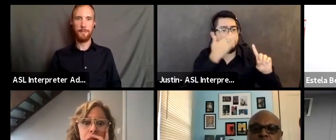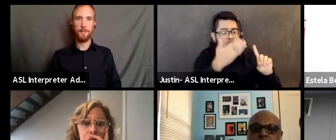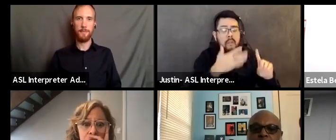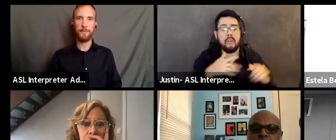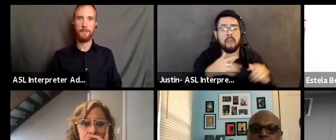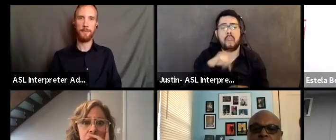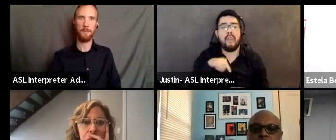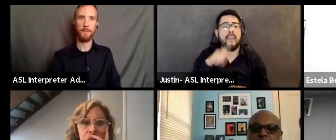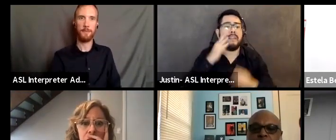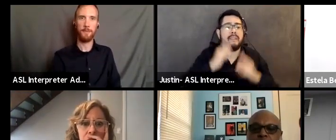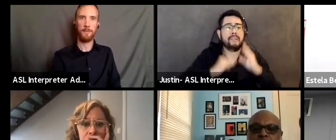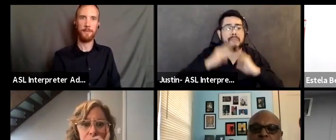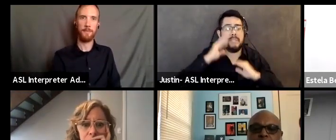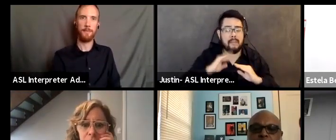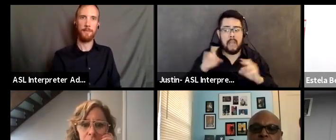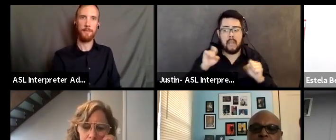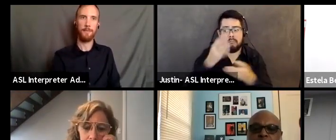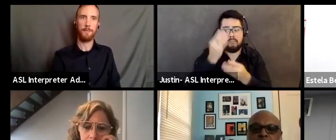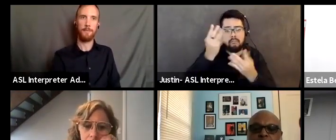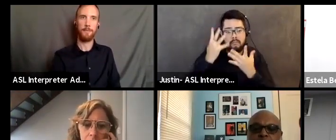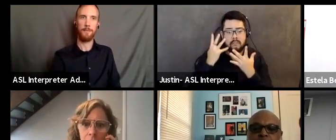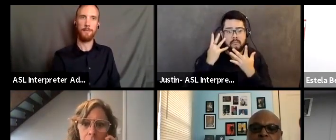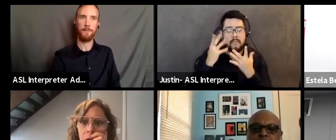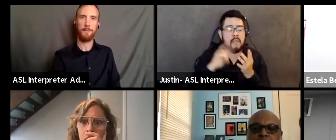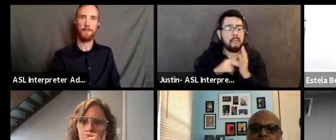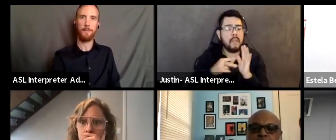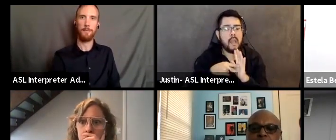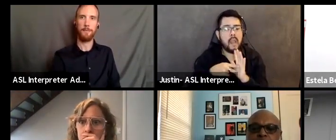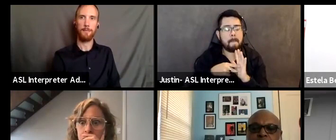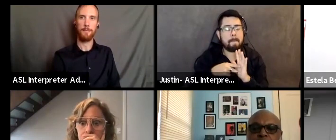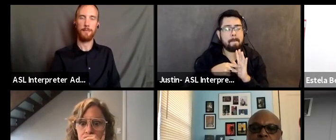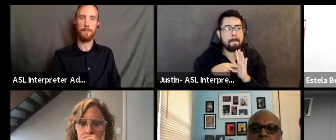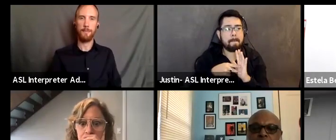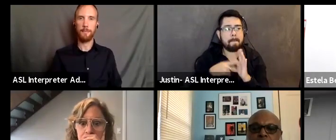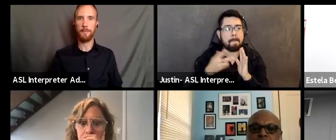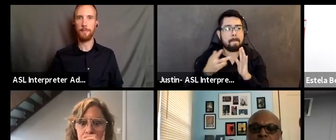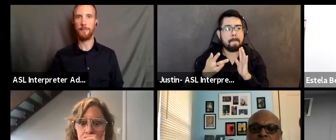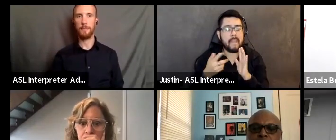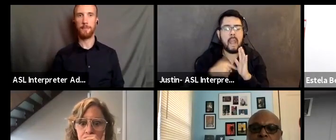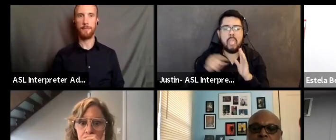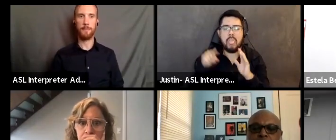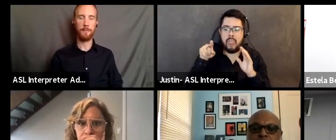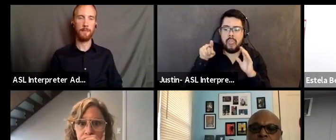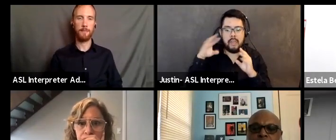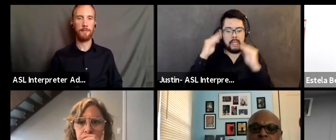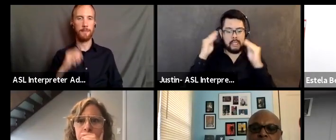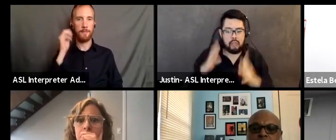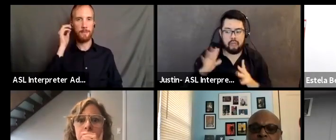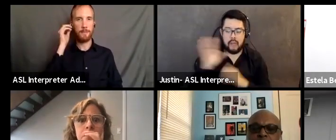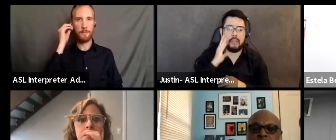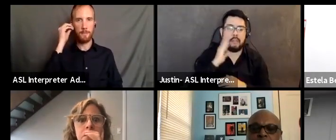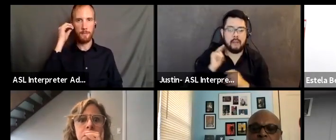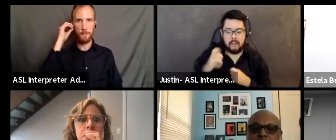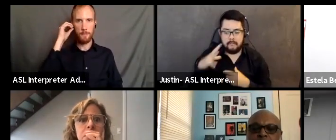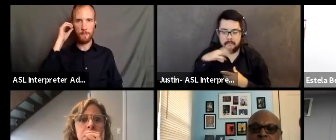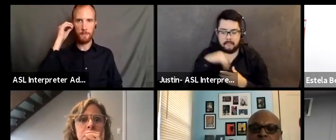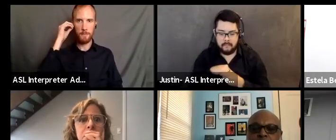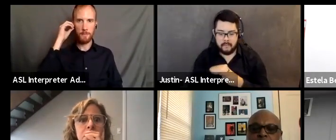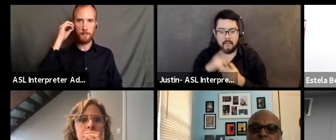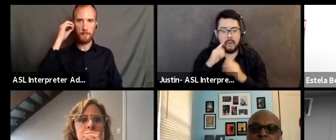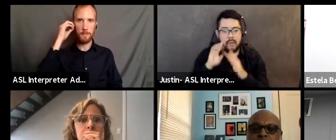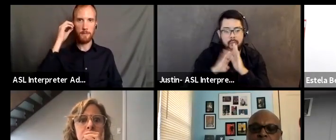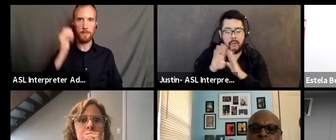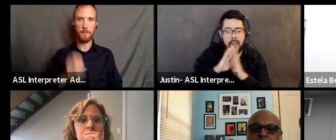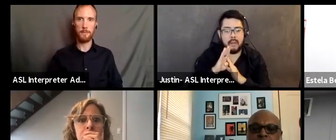experiences that they were able to um to sort of create for the children to take full advantage of